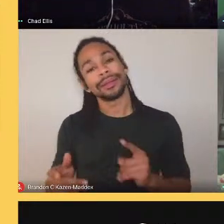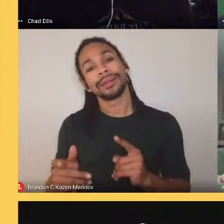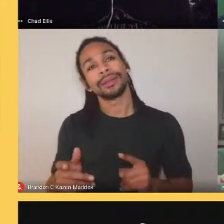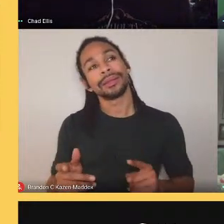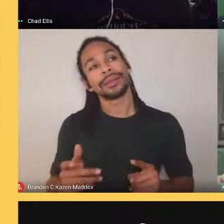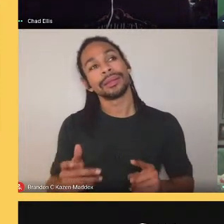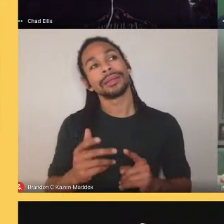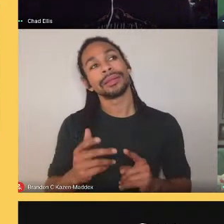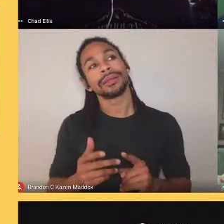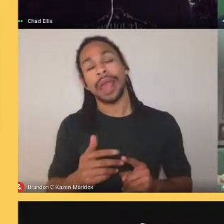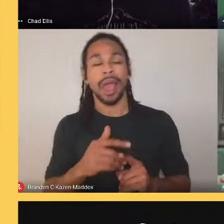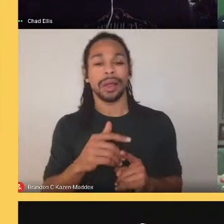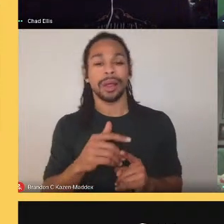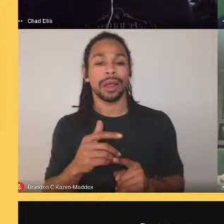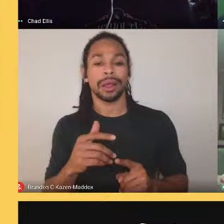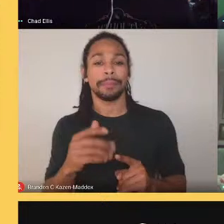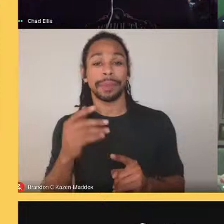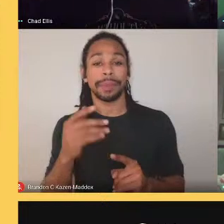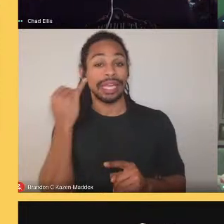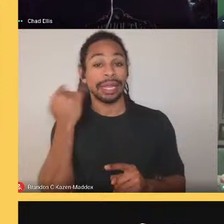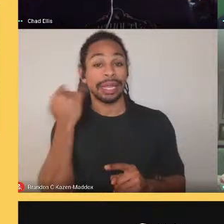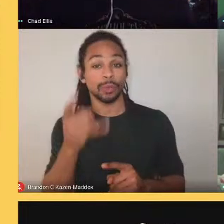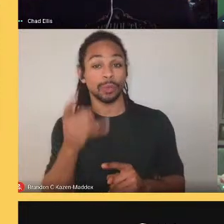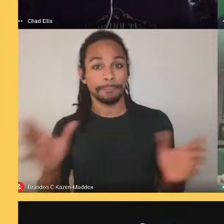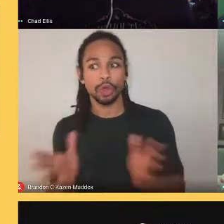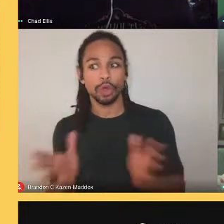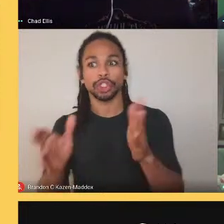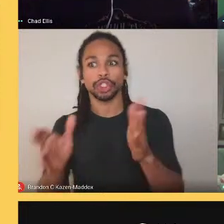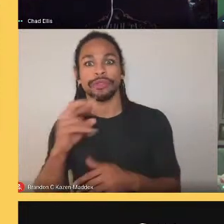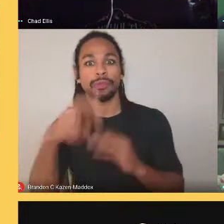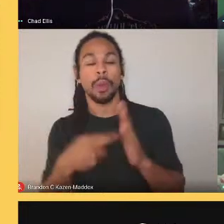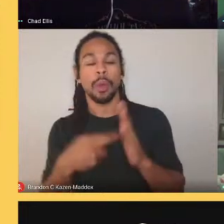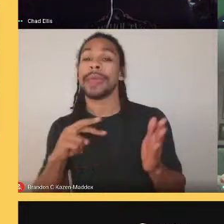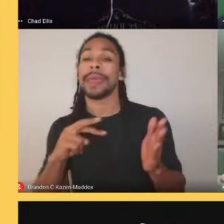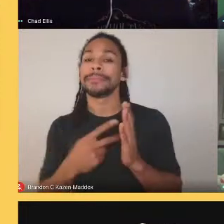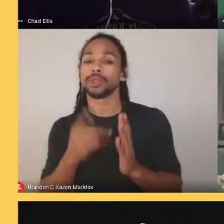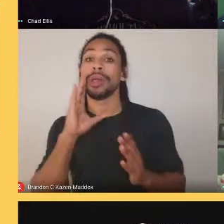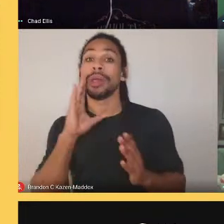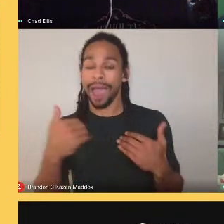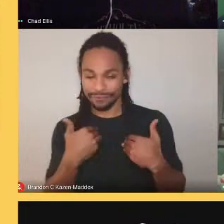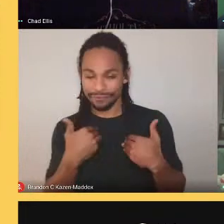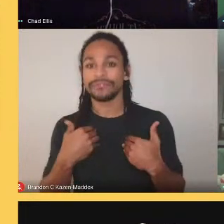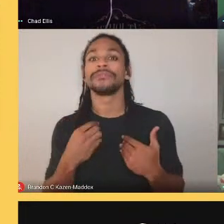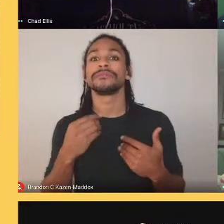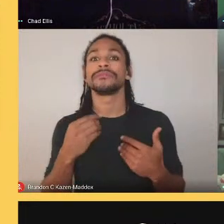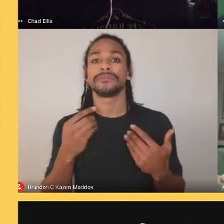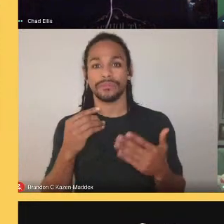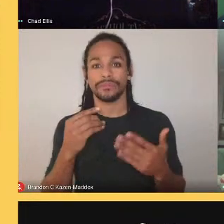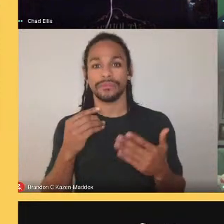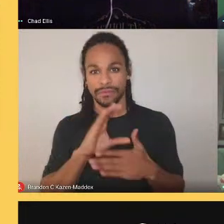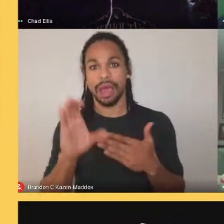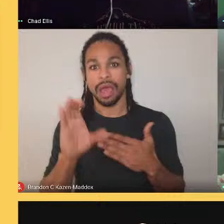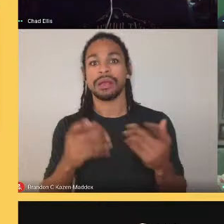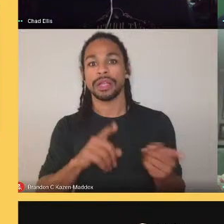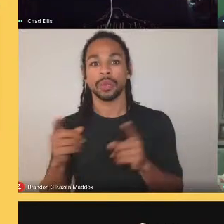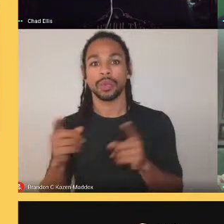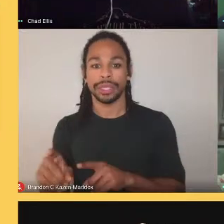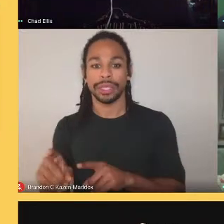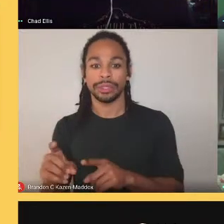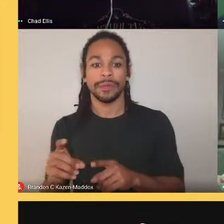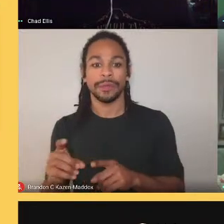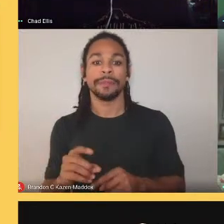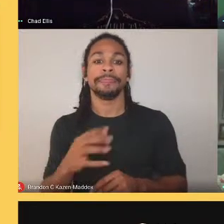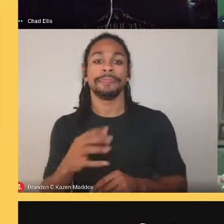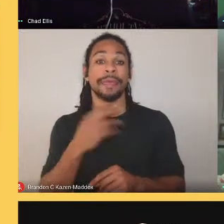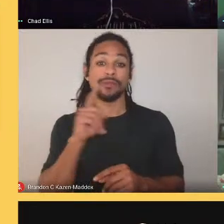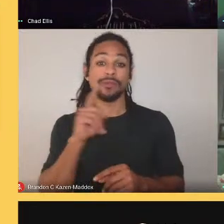know, things can go drastically off the rails if you do that, you know, and sometimes that leads to really some really interesting situations, too,